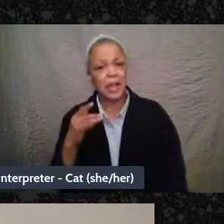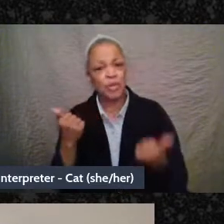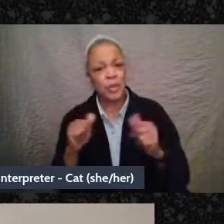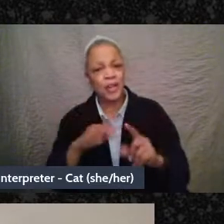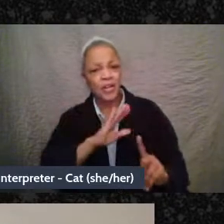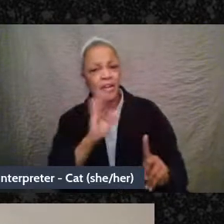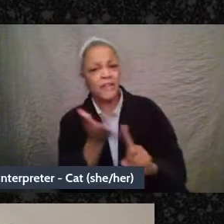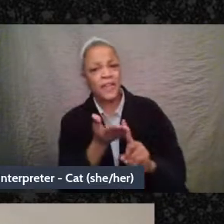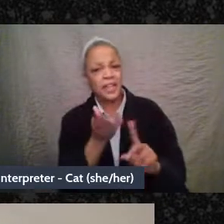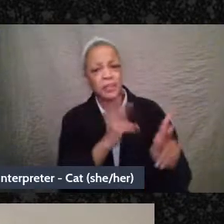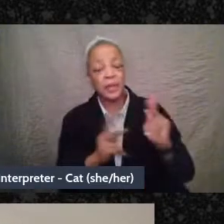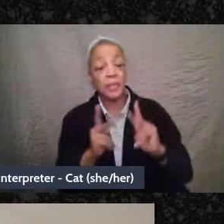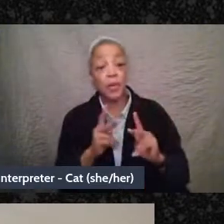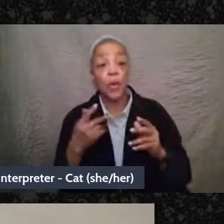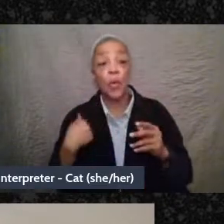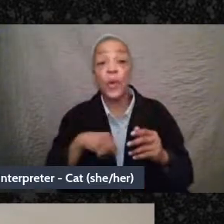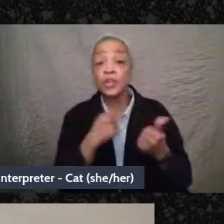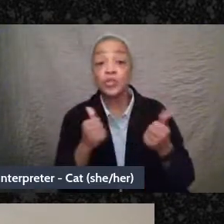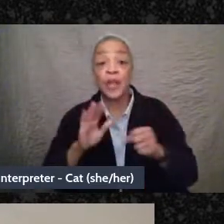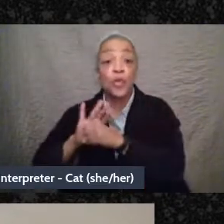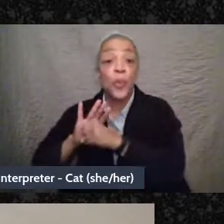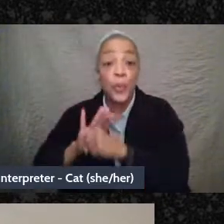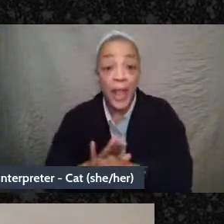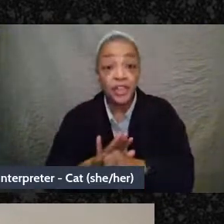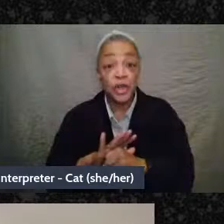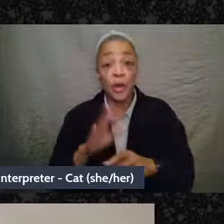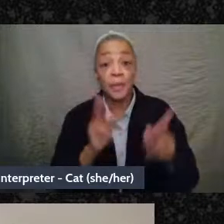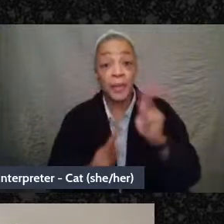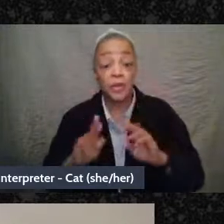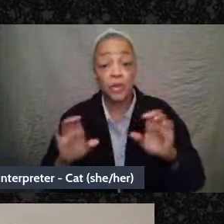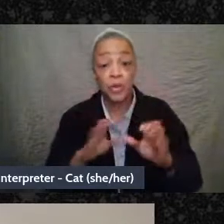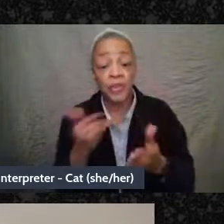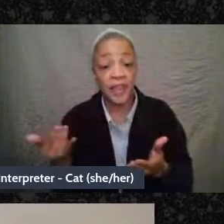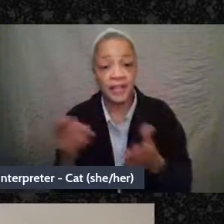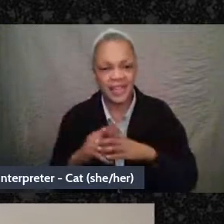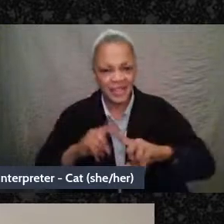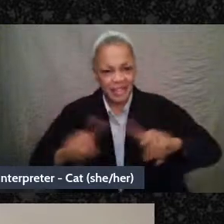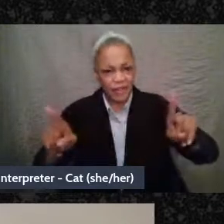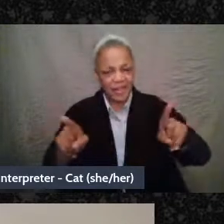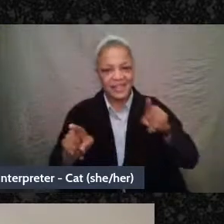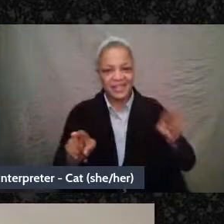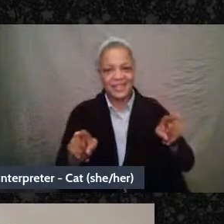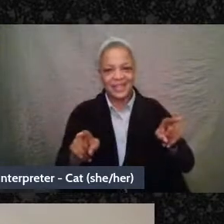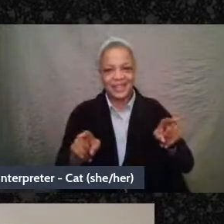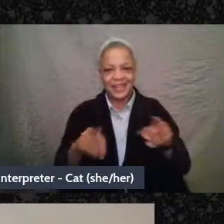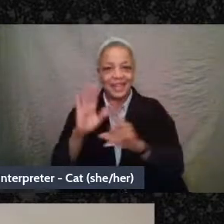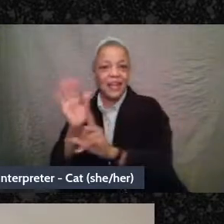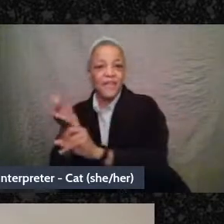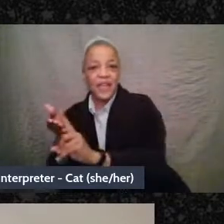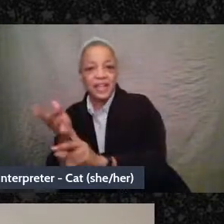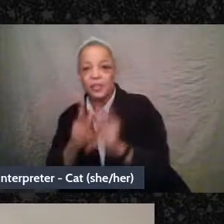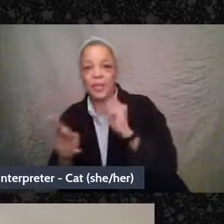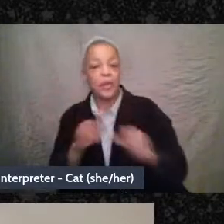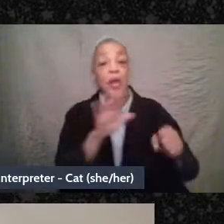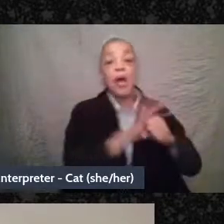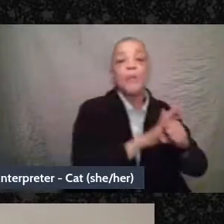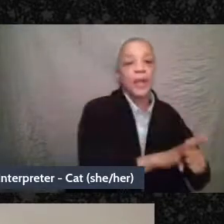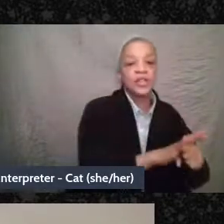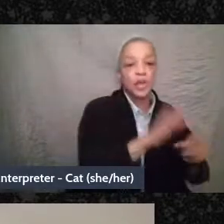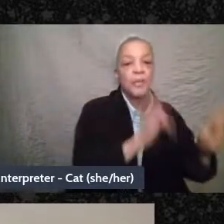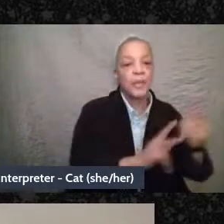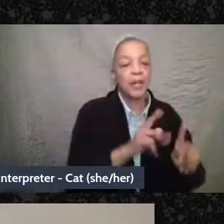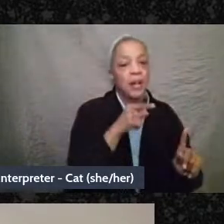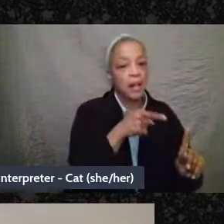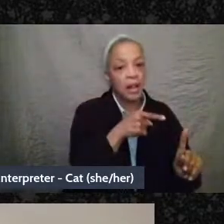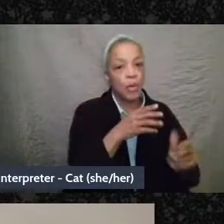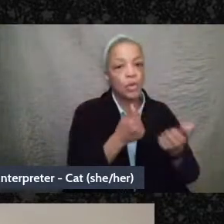trying to pressure people to do something. And it's really distinct. And it's like these are not like individuals with minds.